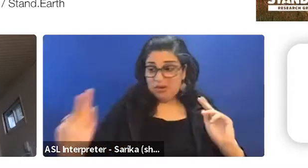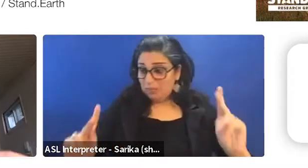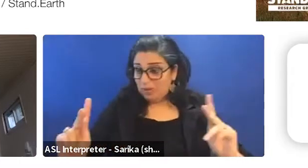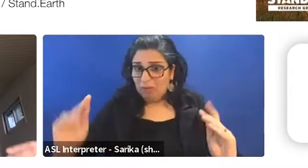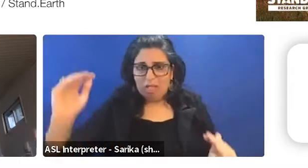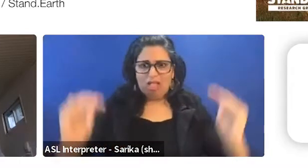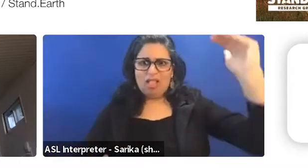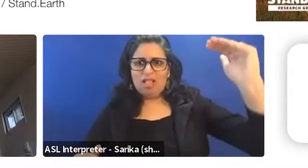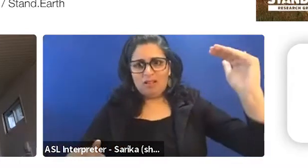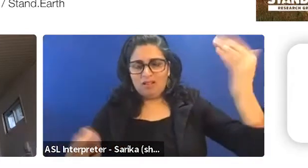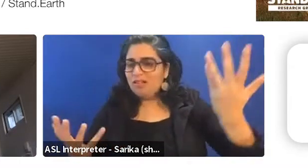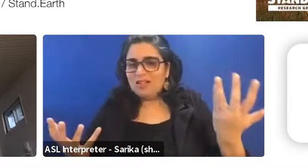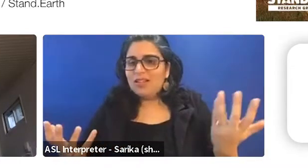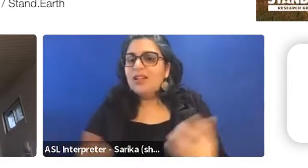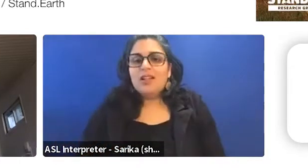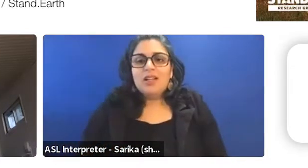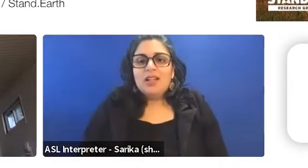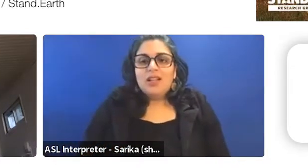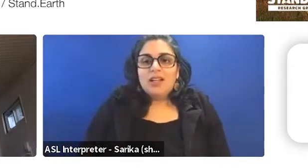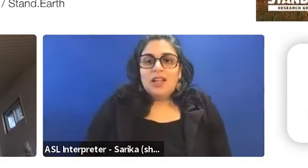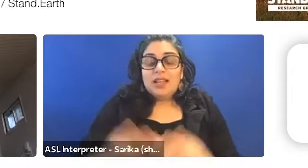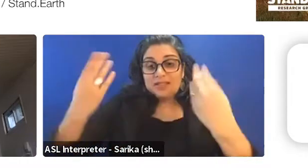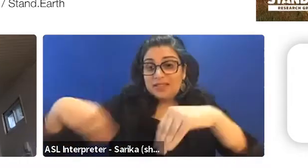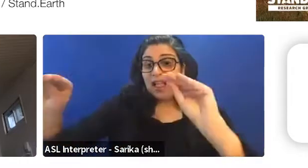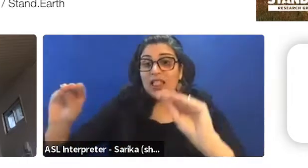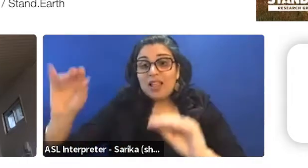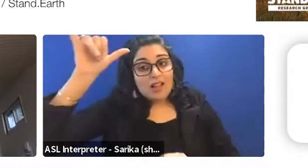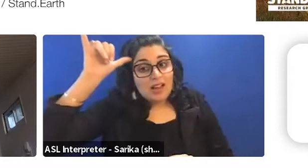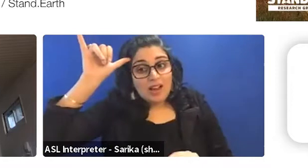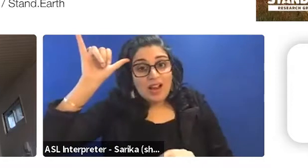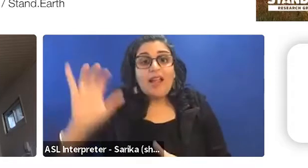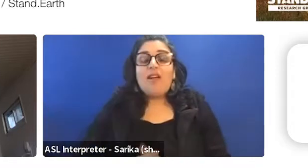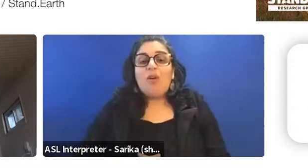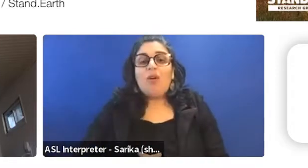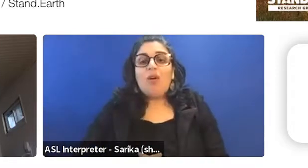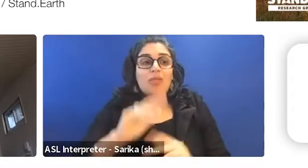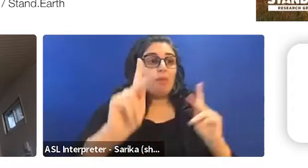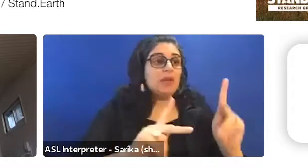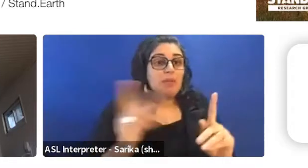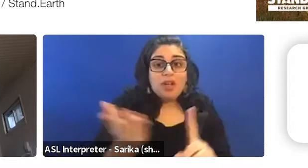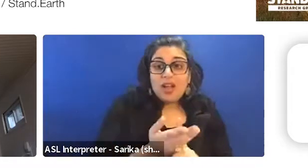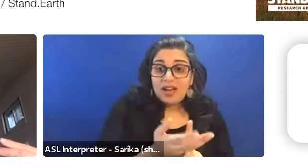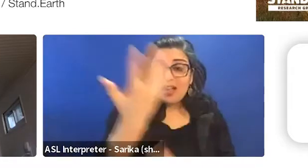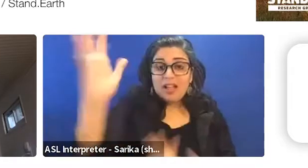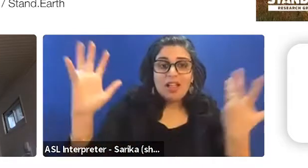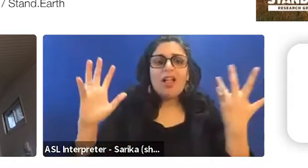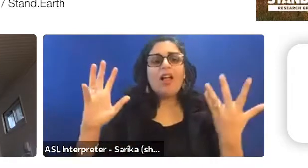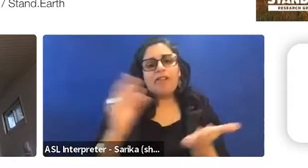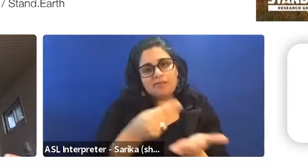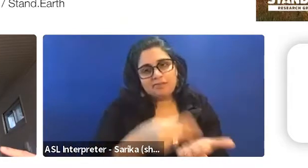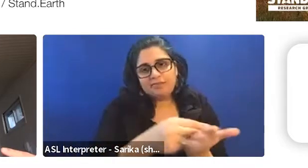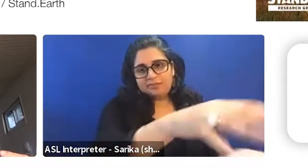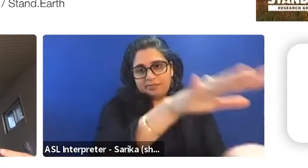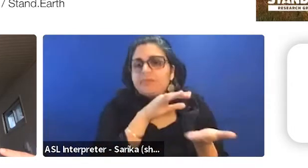And it's this main driver, right? By selling cattle, these people that are cutting down the forests are making money. But I think the interesting part is